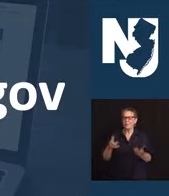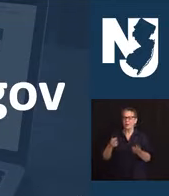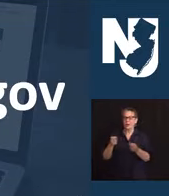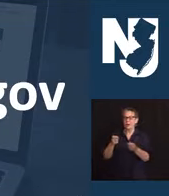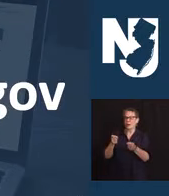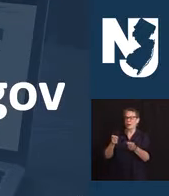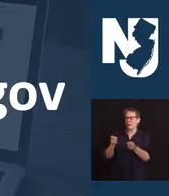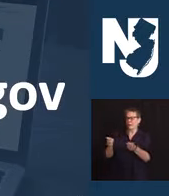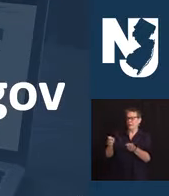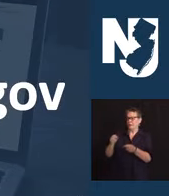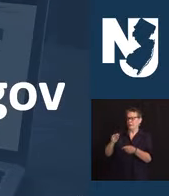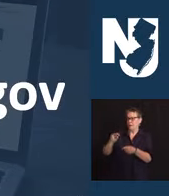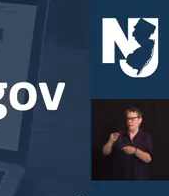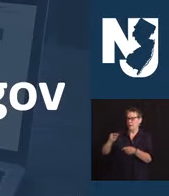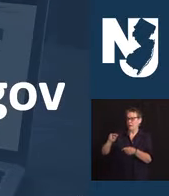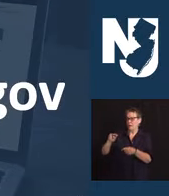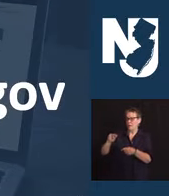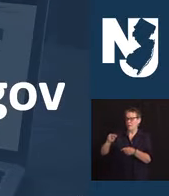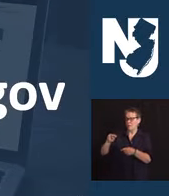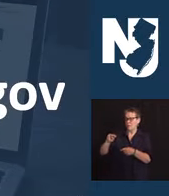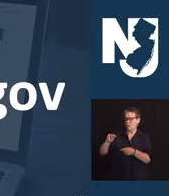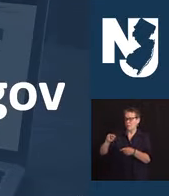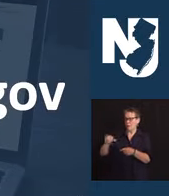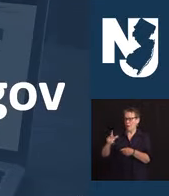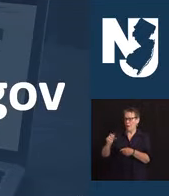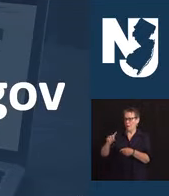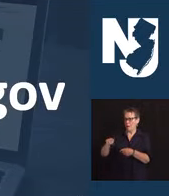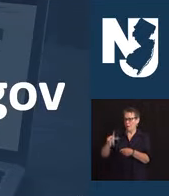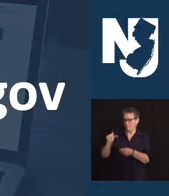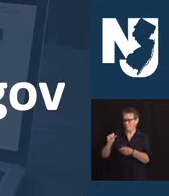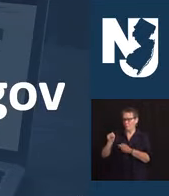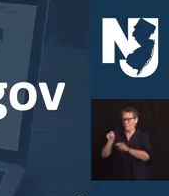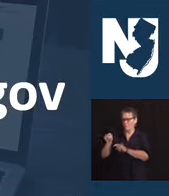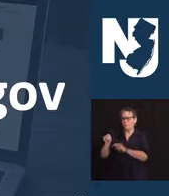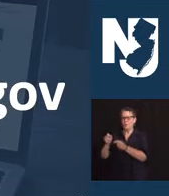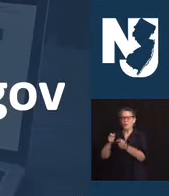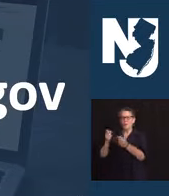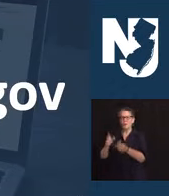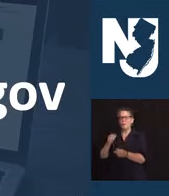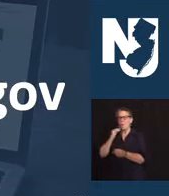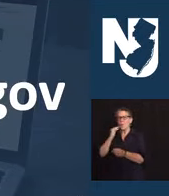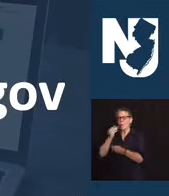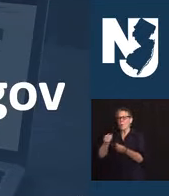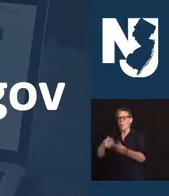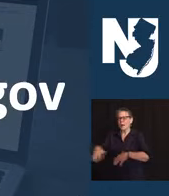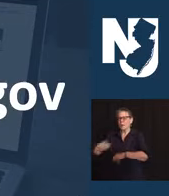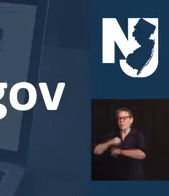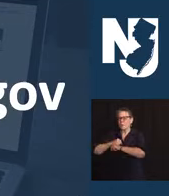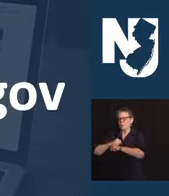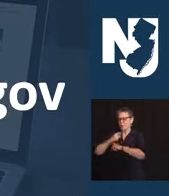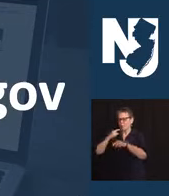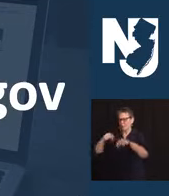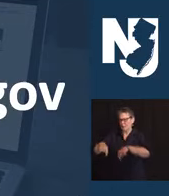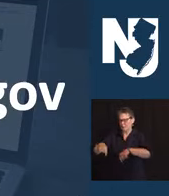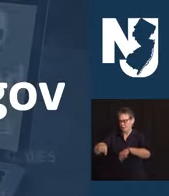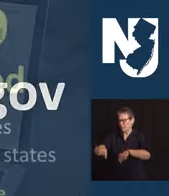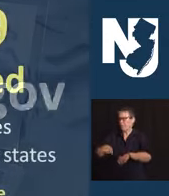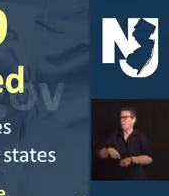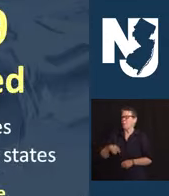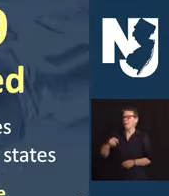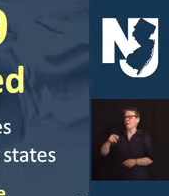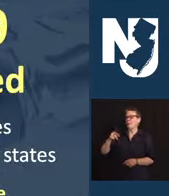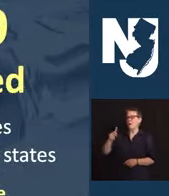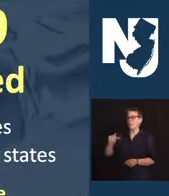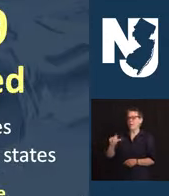and Preparedness, Pamela Garg, Chief Counsel, cast of thousands. This morning we are reporting that the ranks